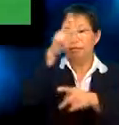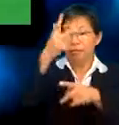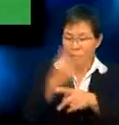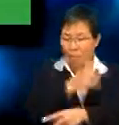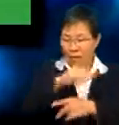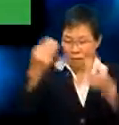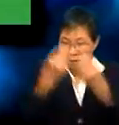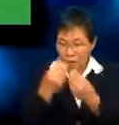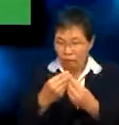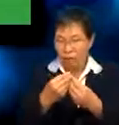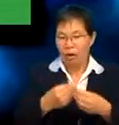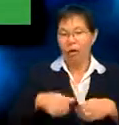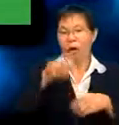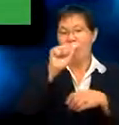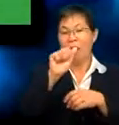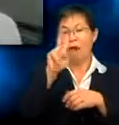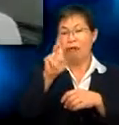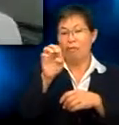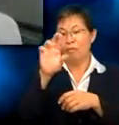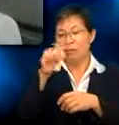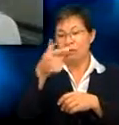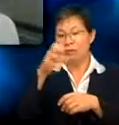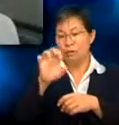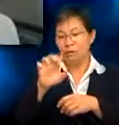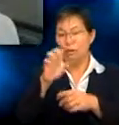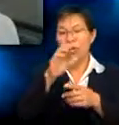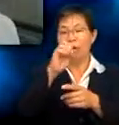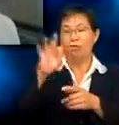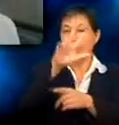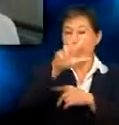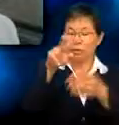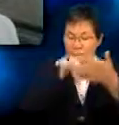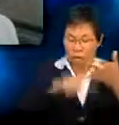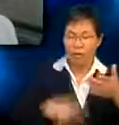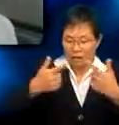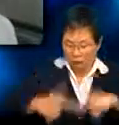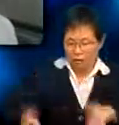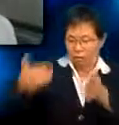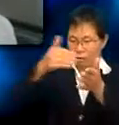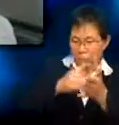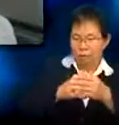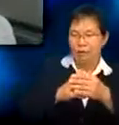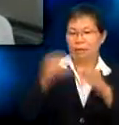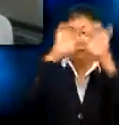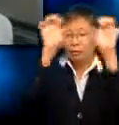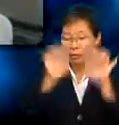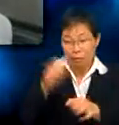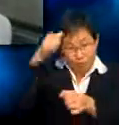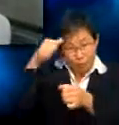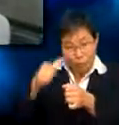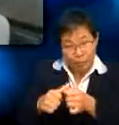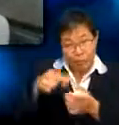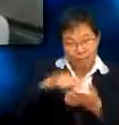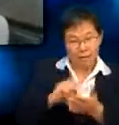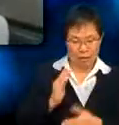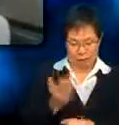the average of the 3 readings. Now, let's repeat the experiment. Remember, this is